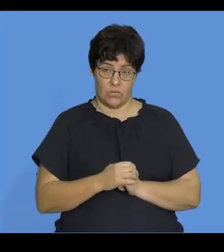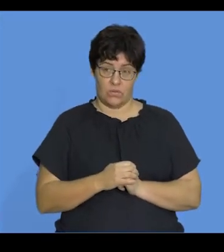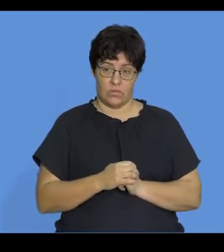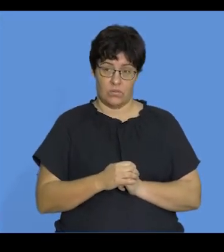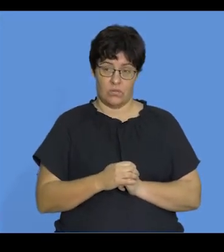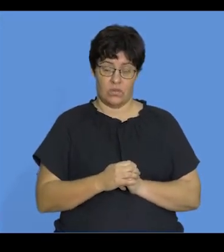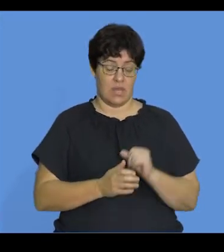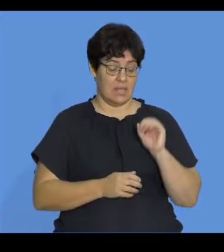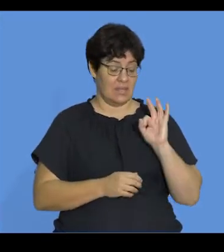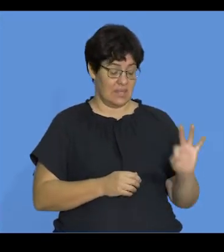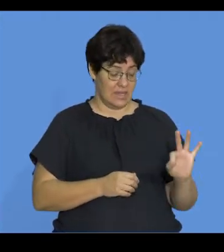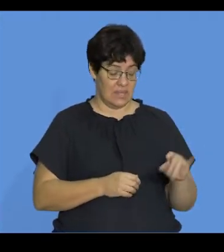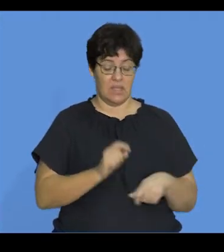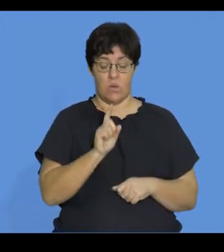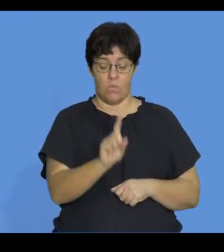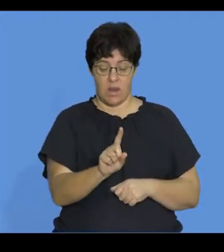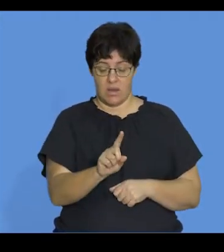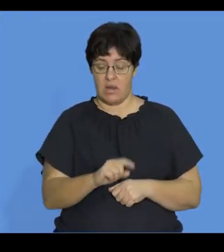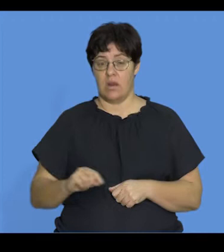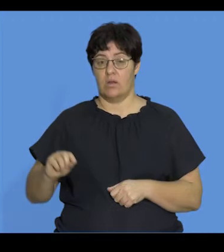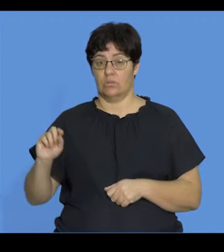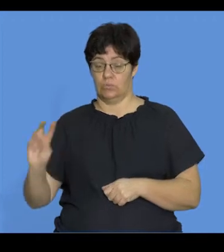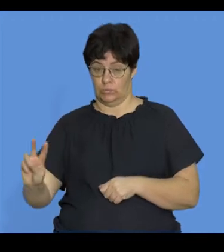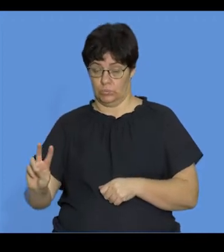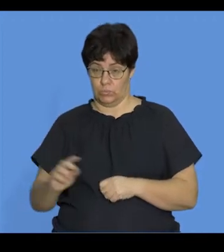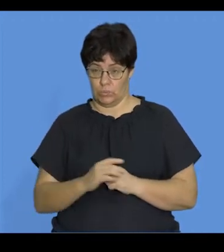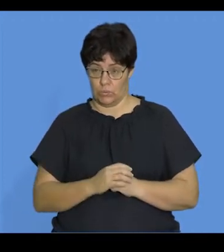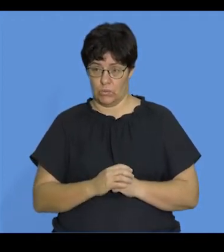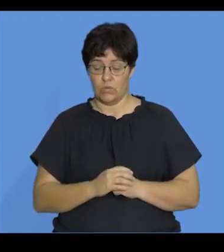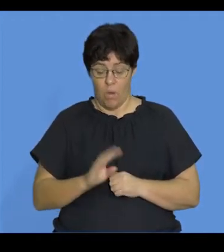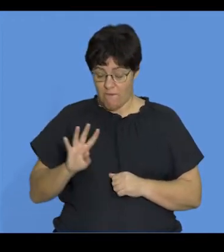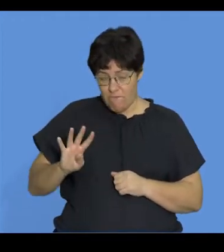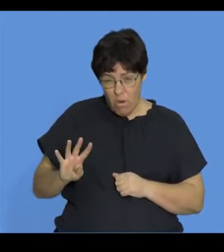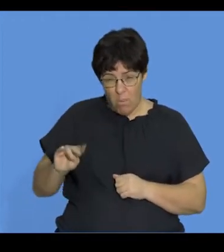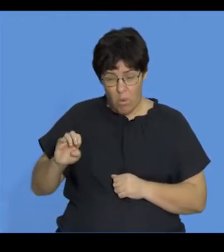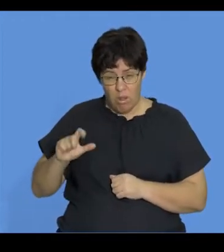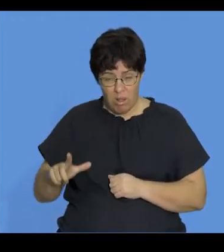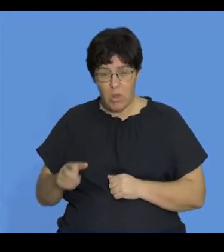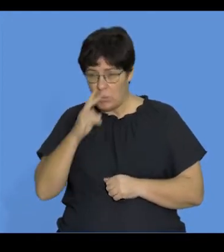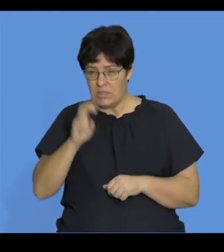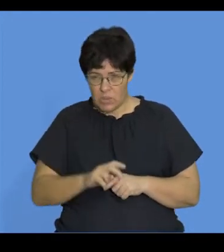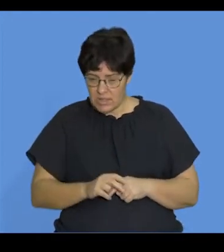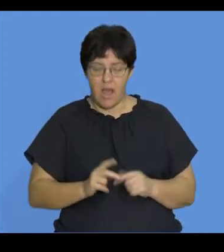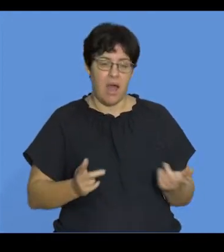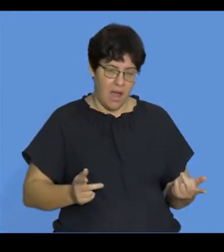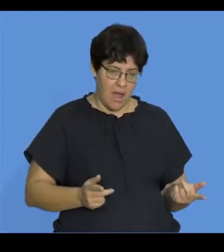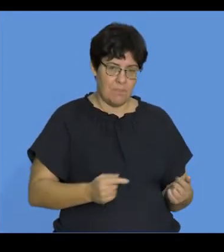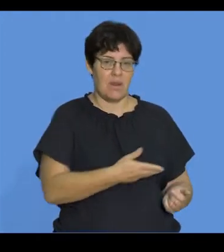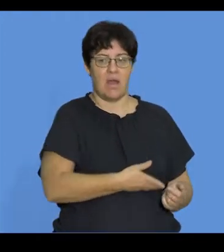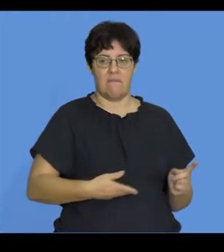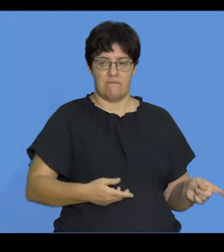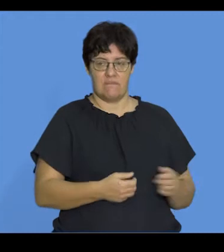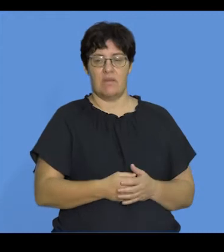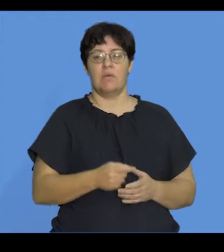ratio is 3:1:2. So for us to form 4 moles, how many moles do we need? We need half that